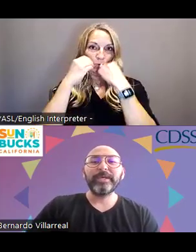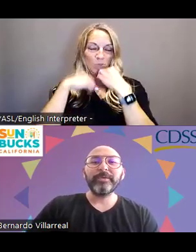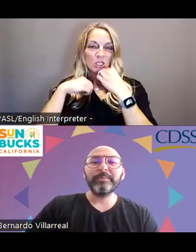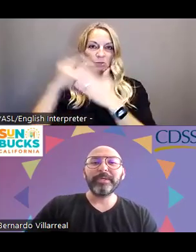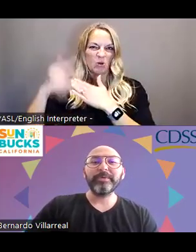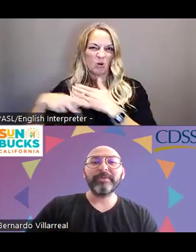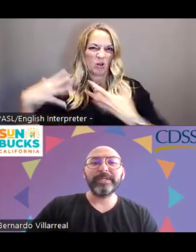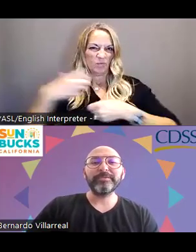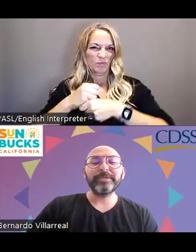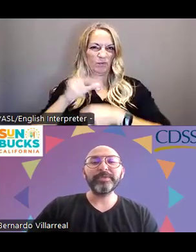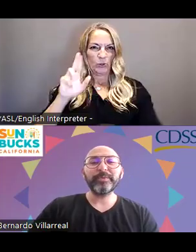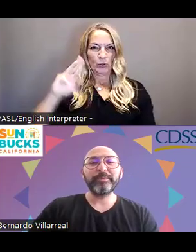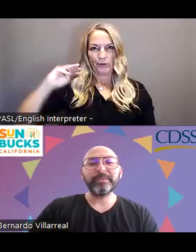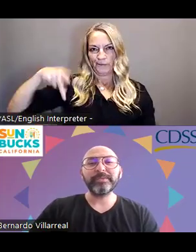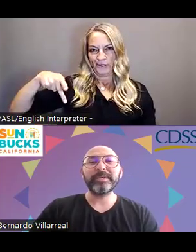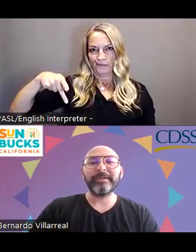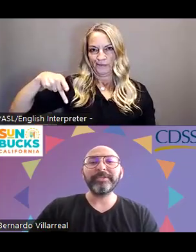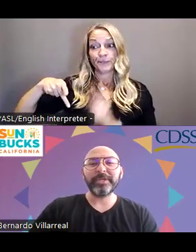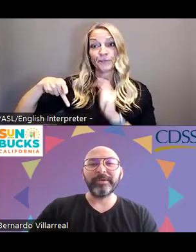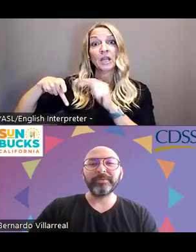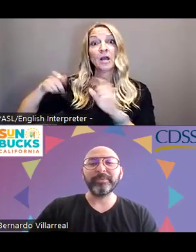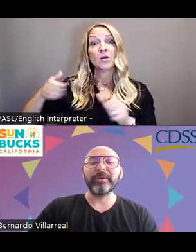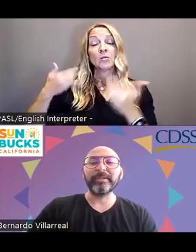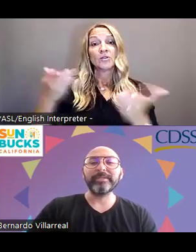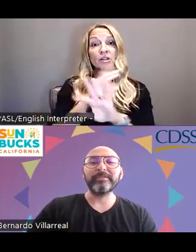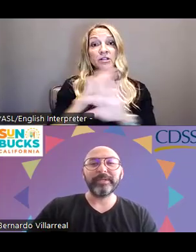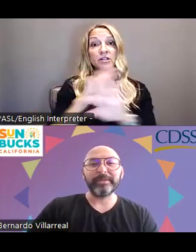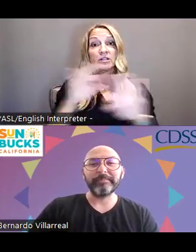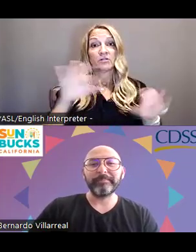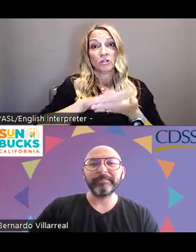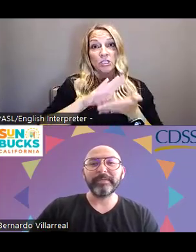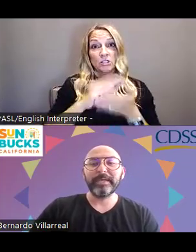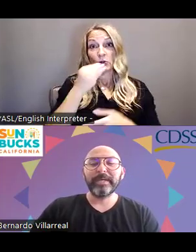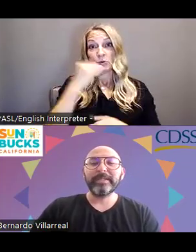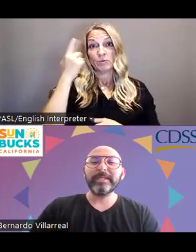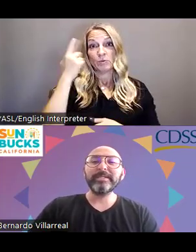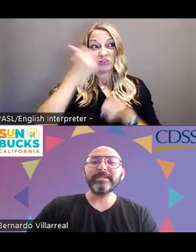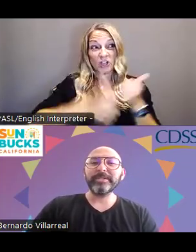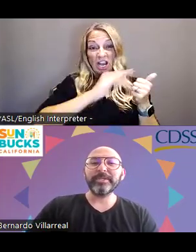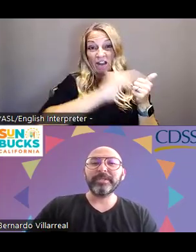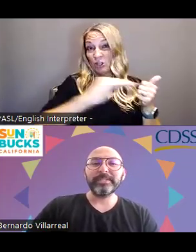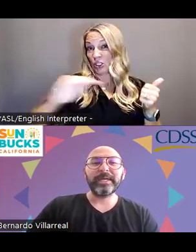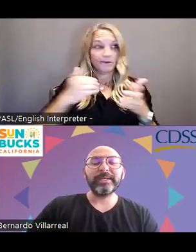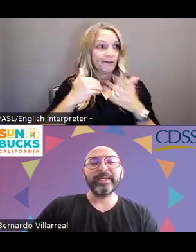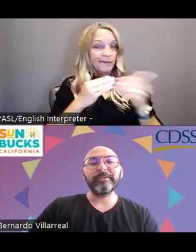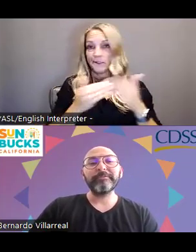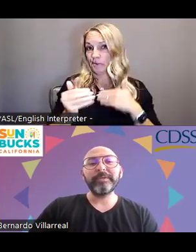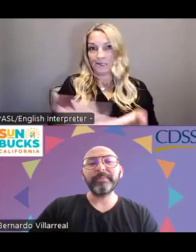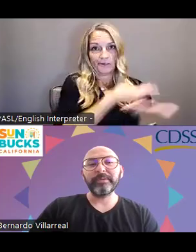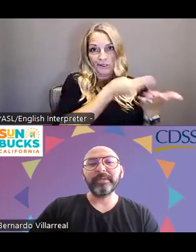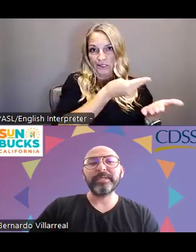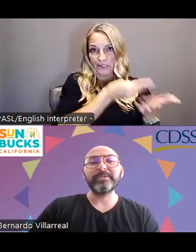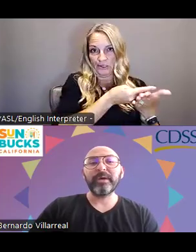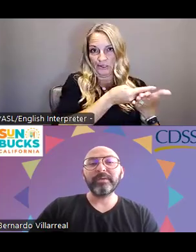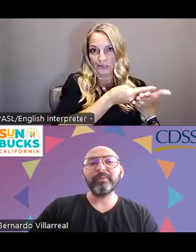UMP. UMP provides free school meals to every child regardless of income. The key distinction is that getting